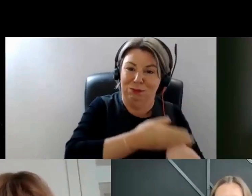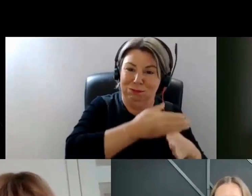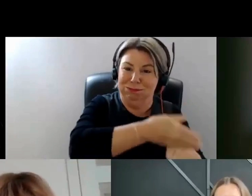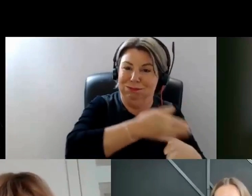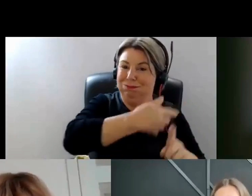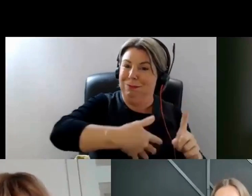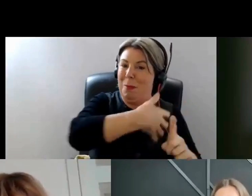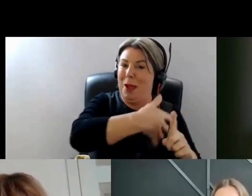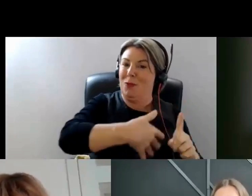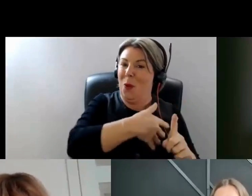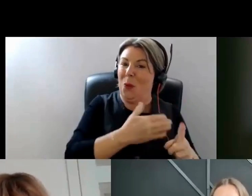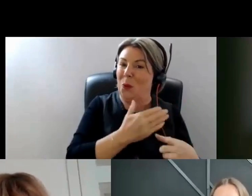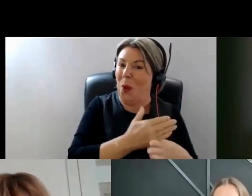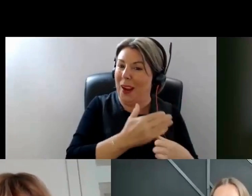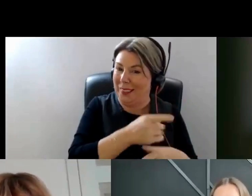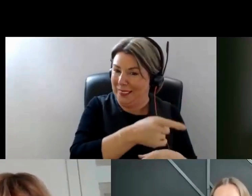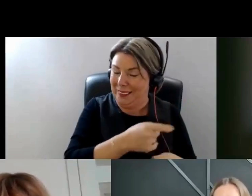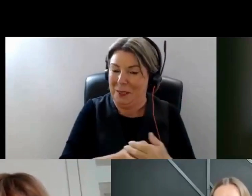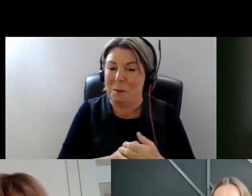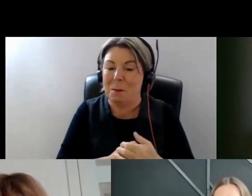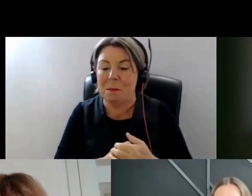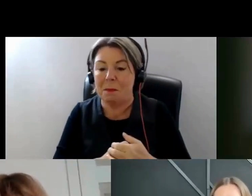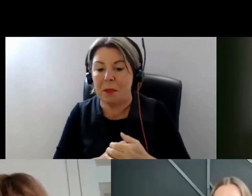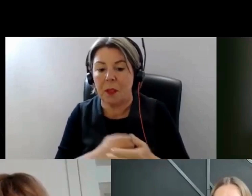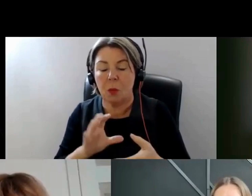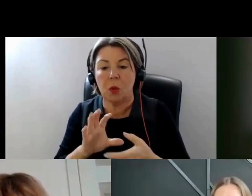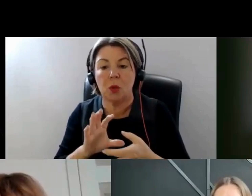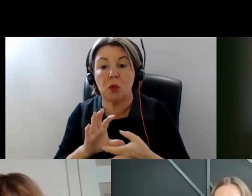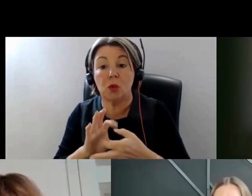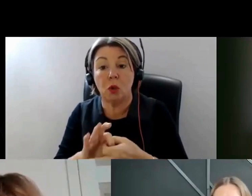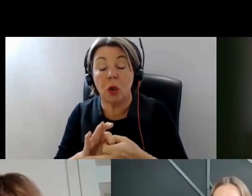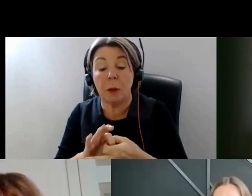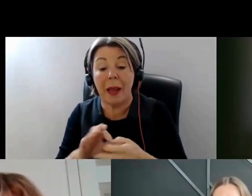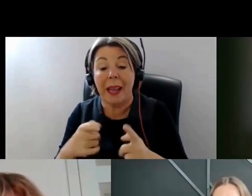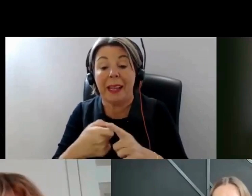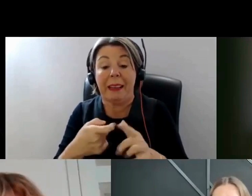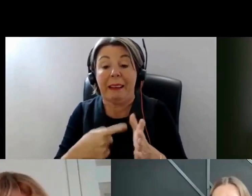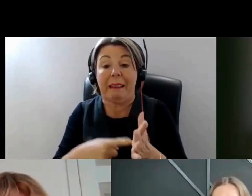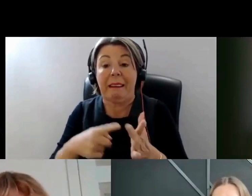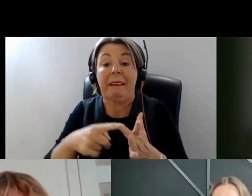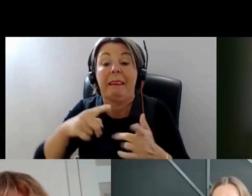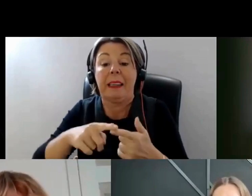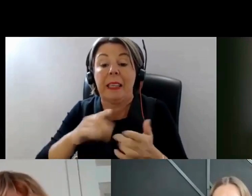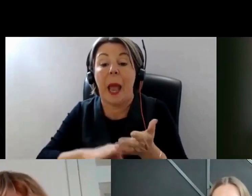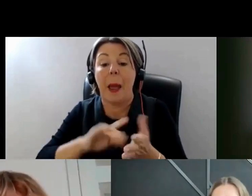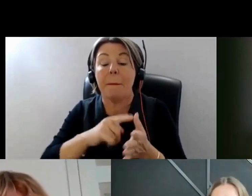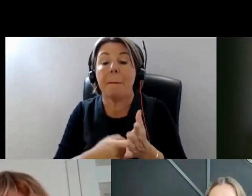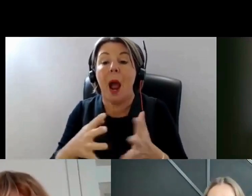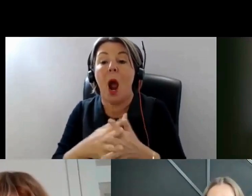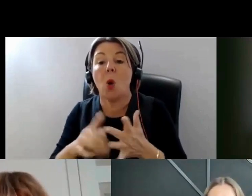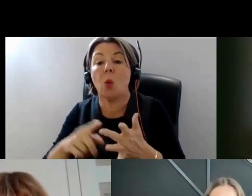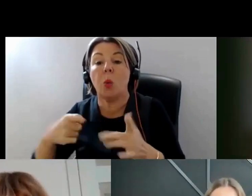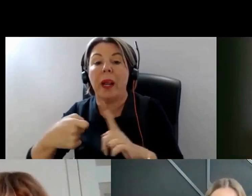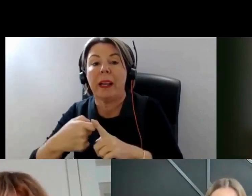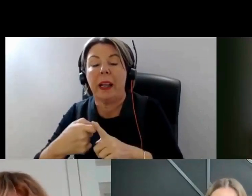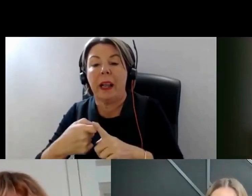on this. And also we're joined today by Dr. Katie Marwick and Dr. Becky Howie, and we'll hear more from